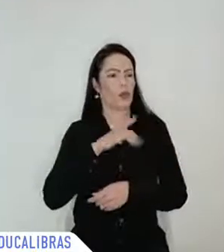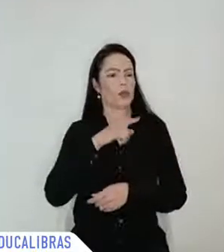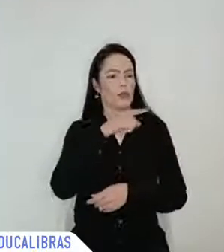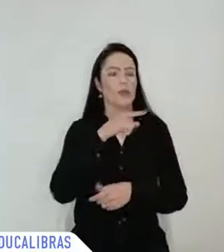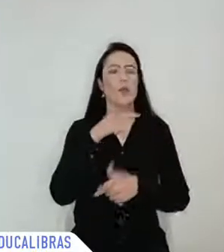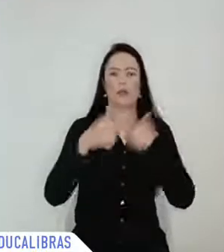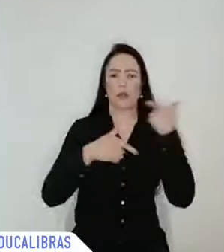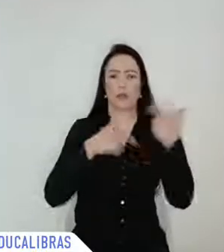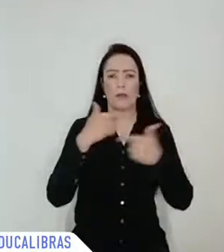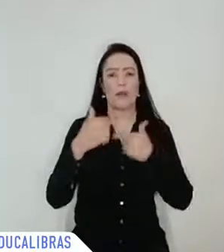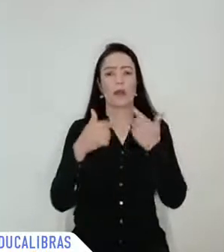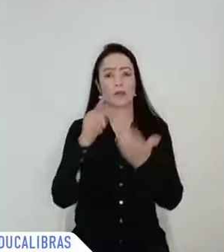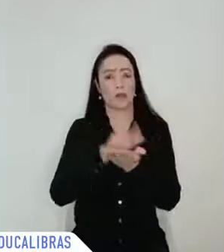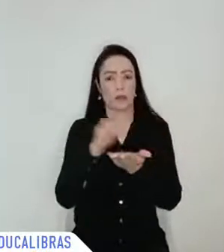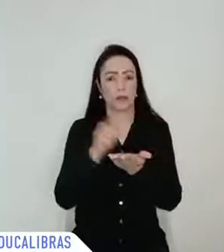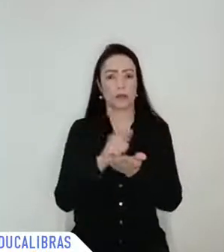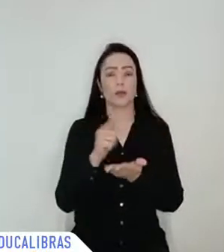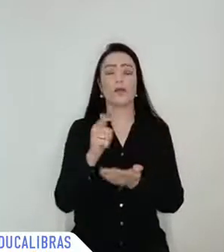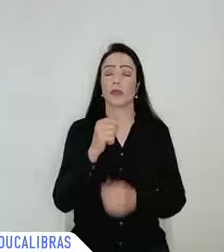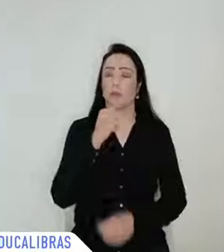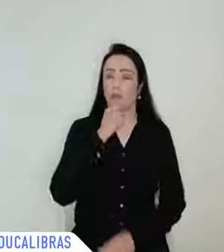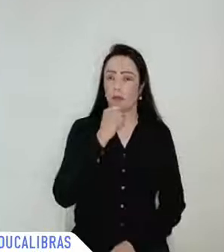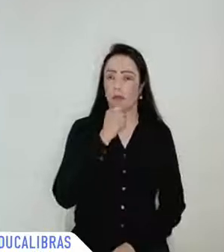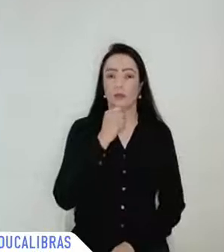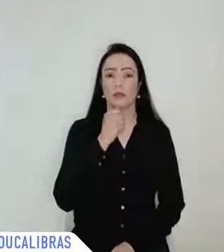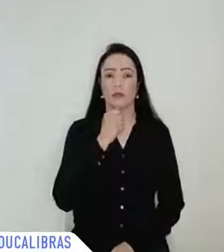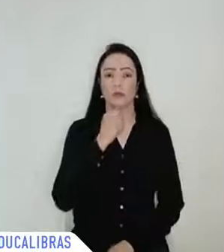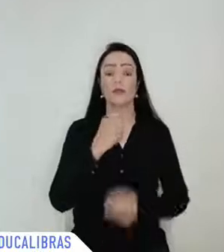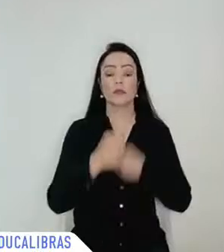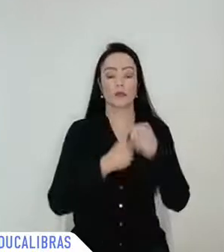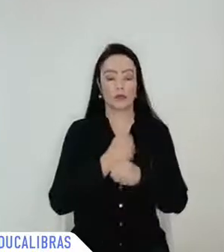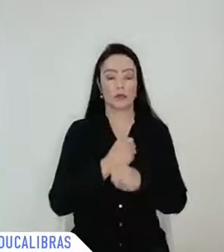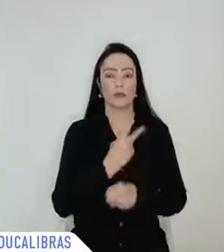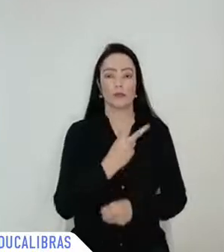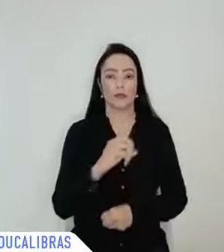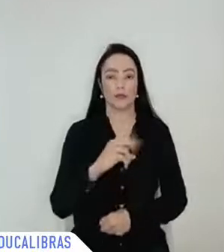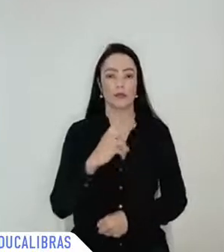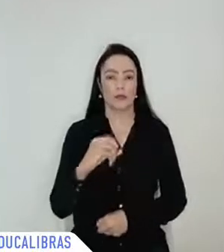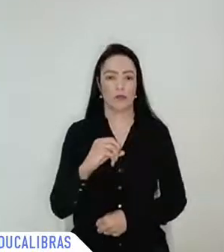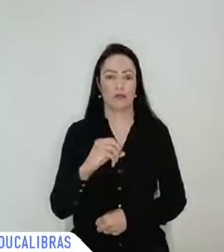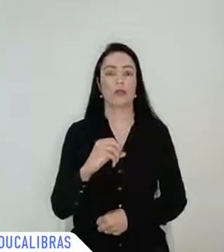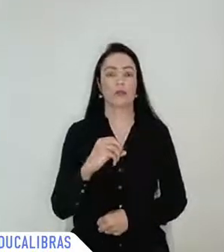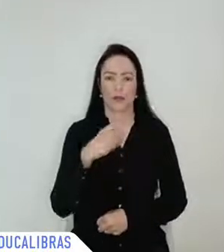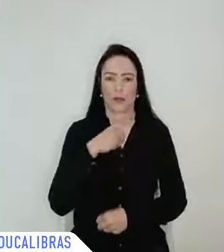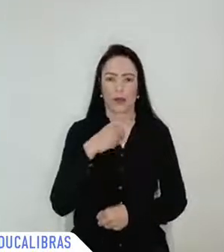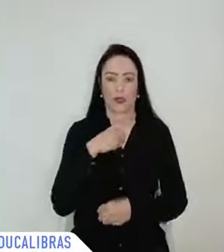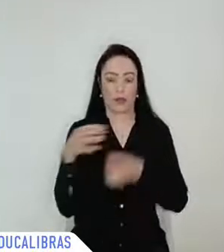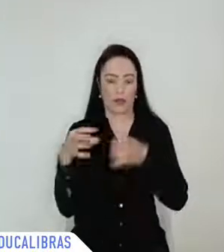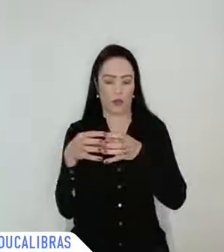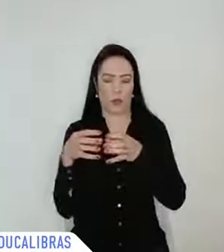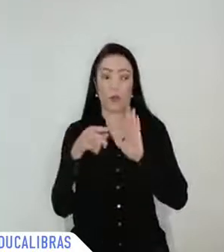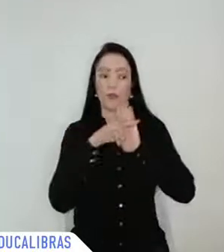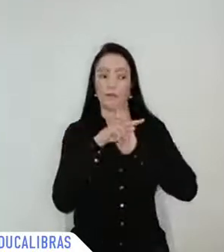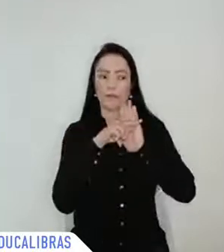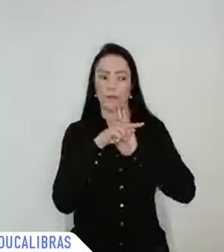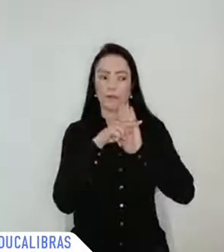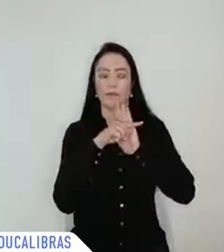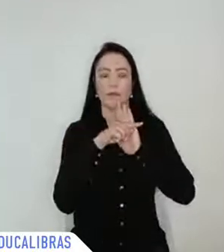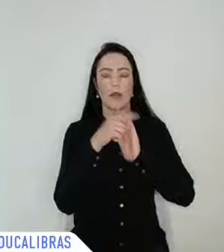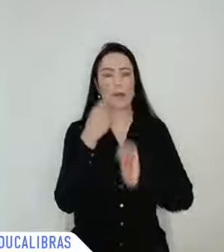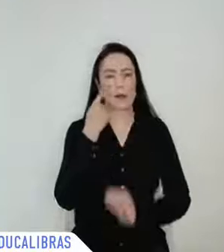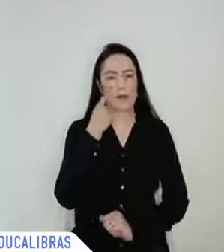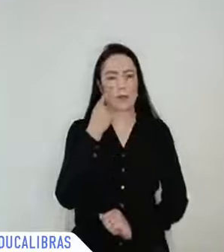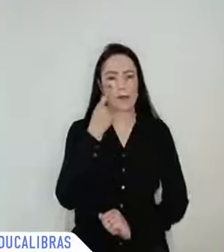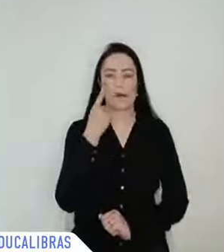structures, and that characterizes a very lack of respect for the press, the work done by the